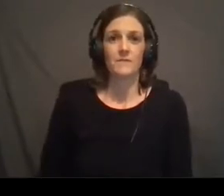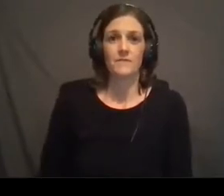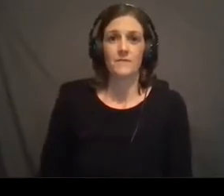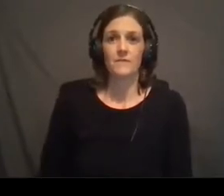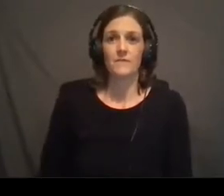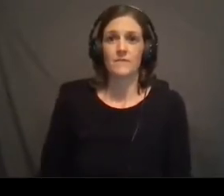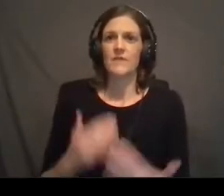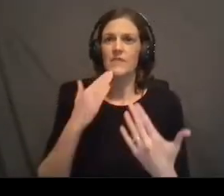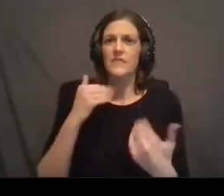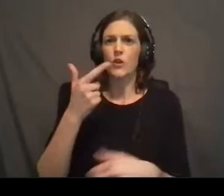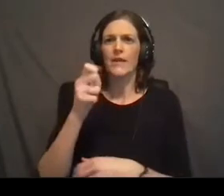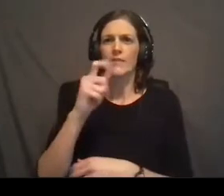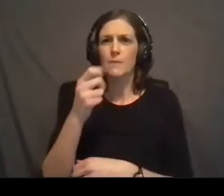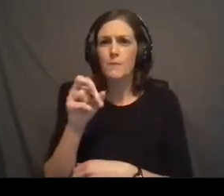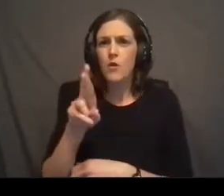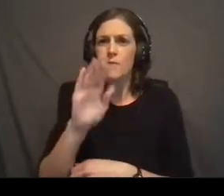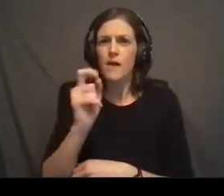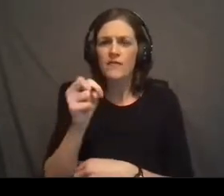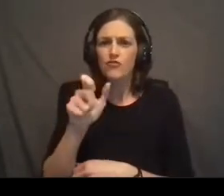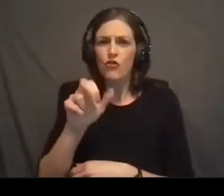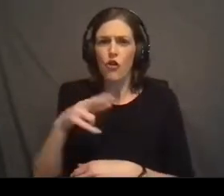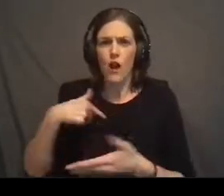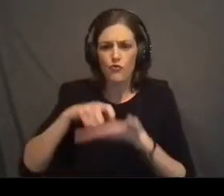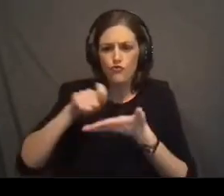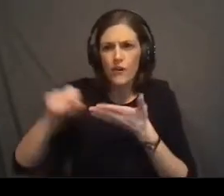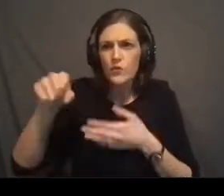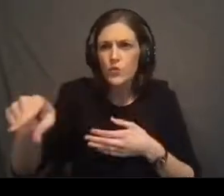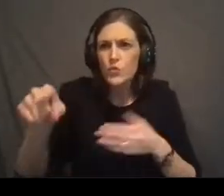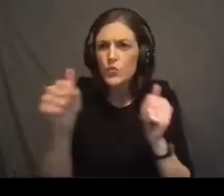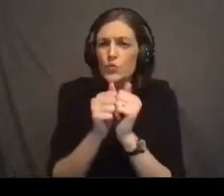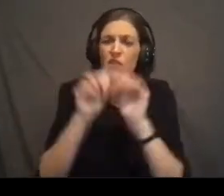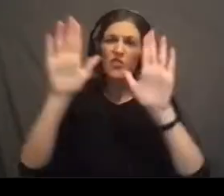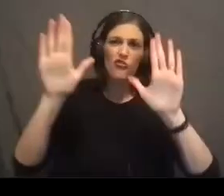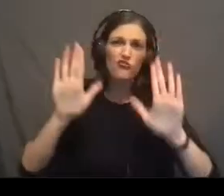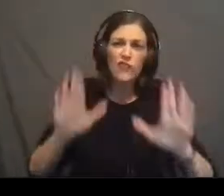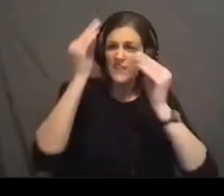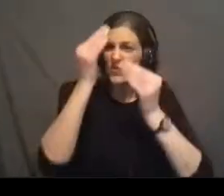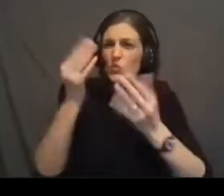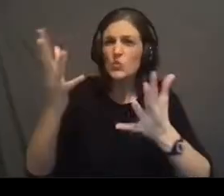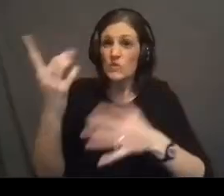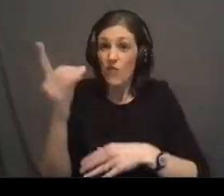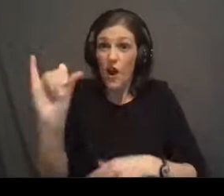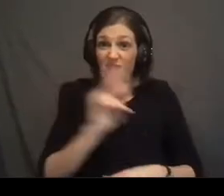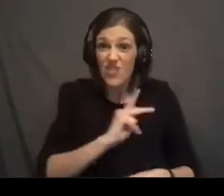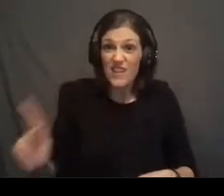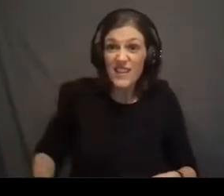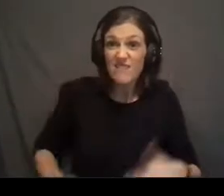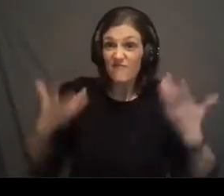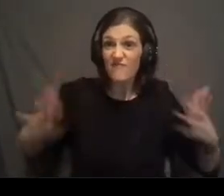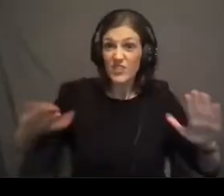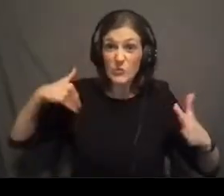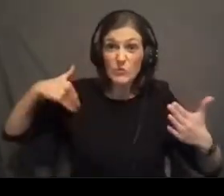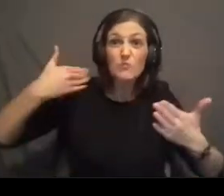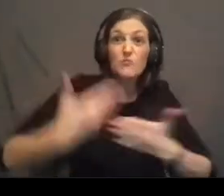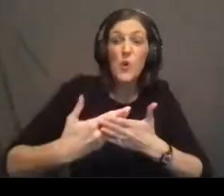Dear Gaspar and Balthazar, I write to you with the greatest news. The Forever King has been born.